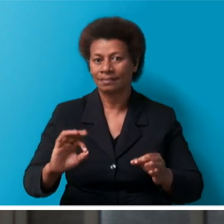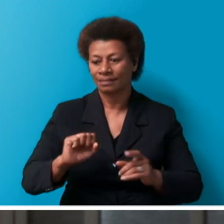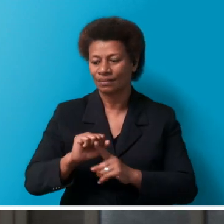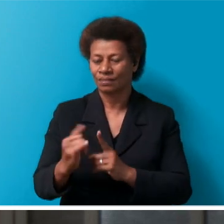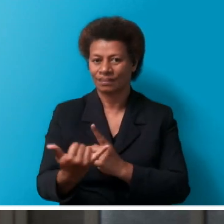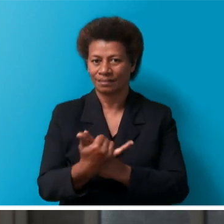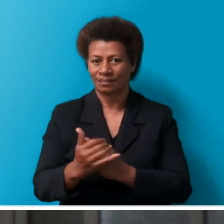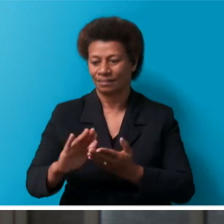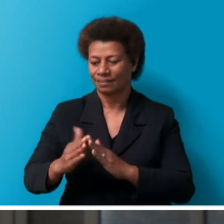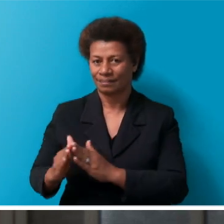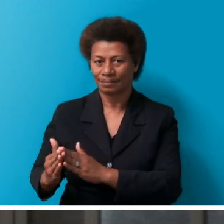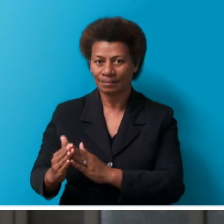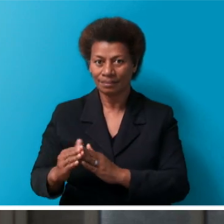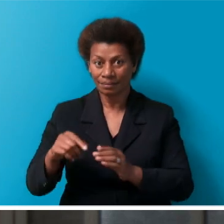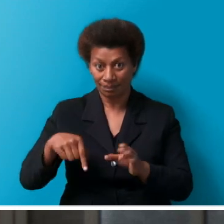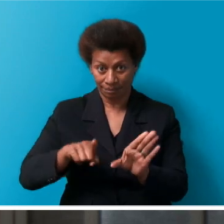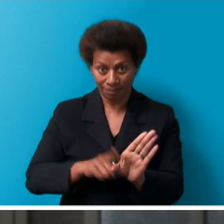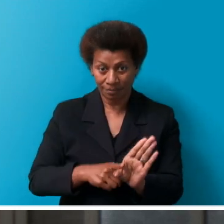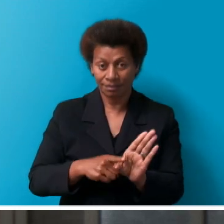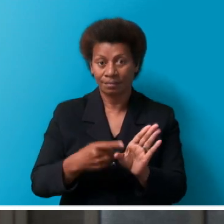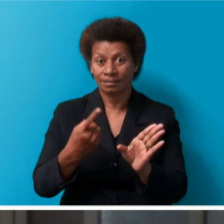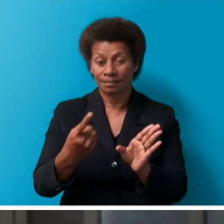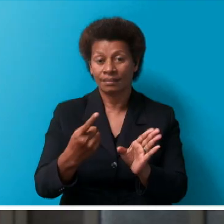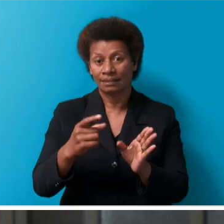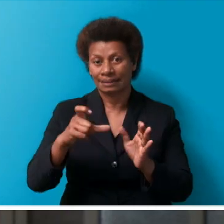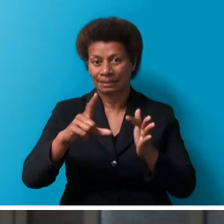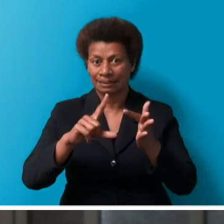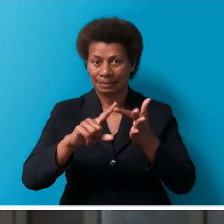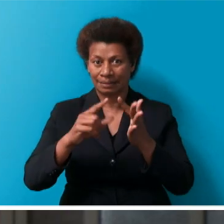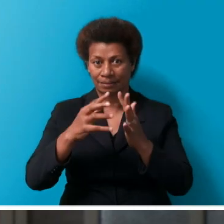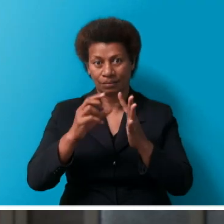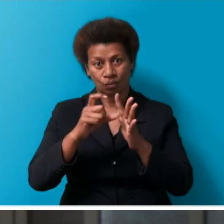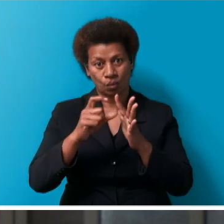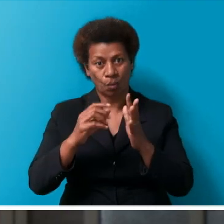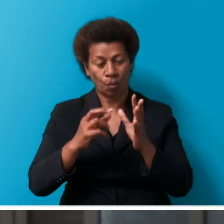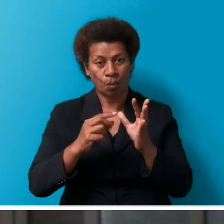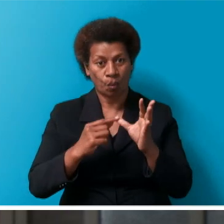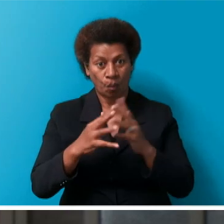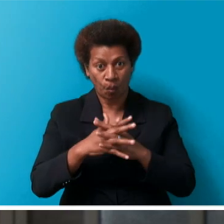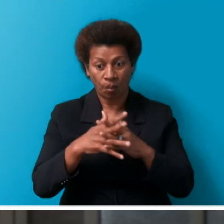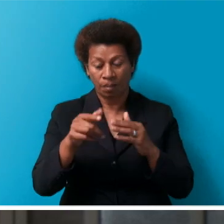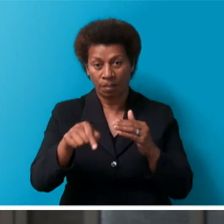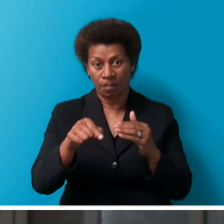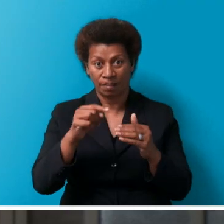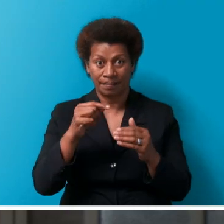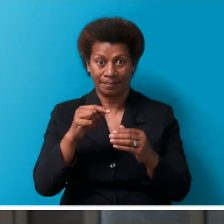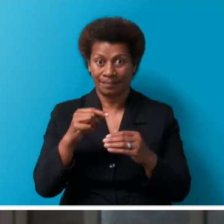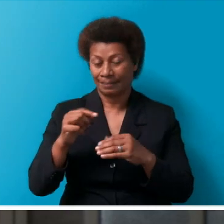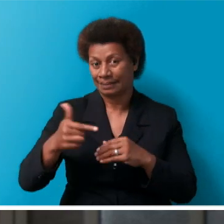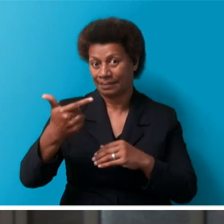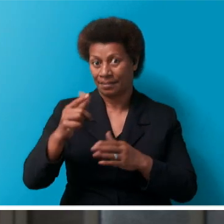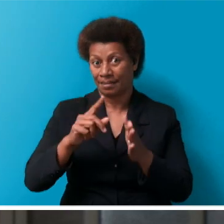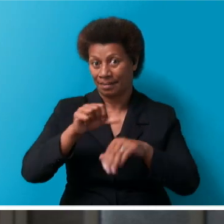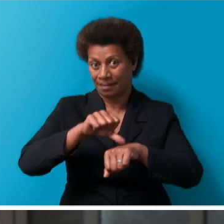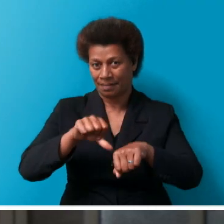participate in the Pacific Technical Cooperation CEDAW sessions scheduled to take place in Suva during the week starting 7th April.